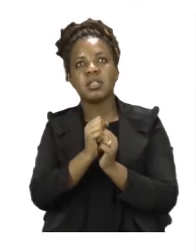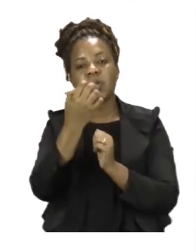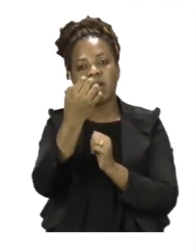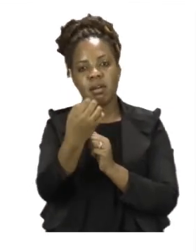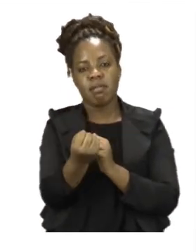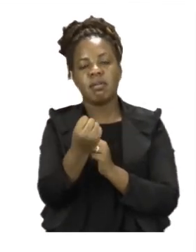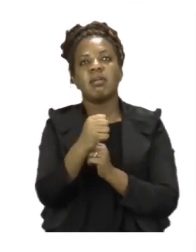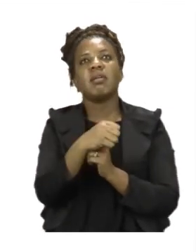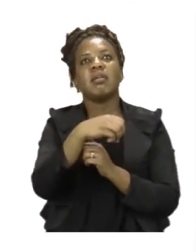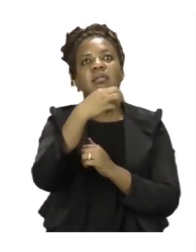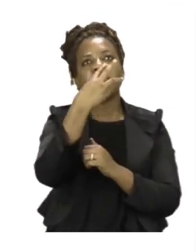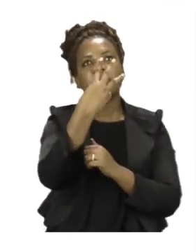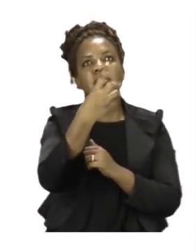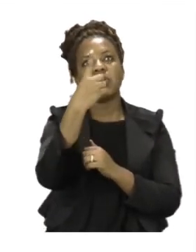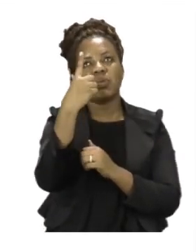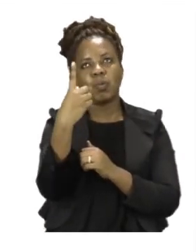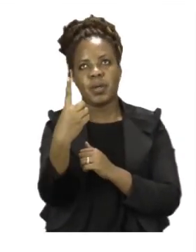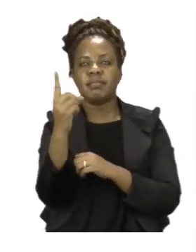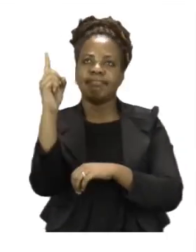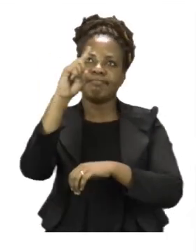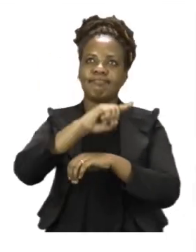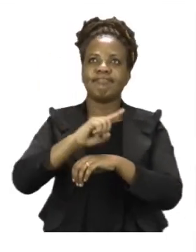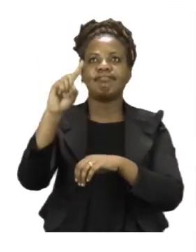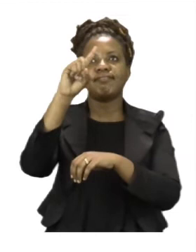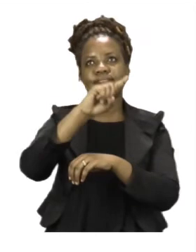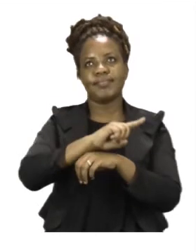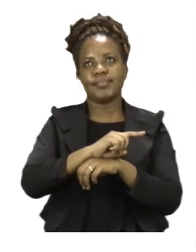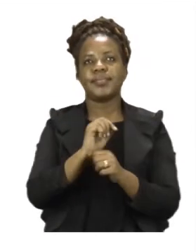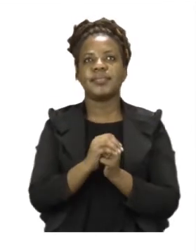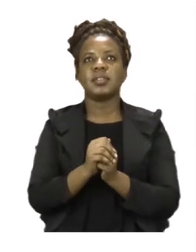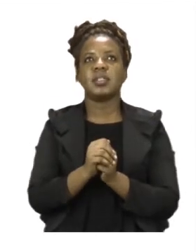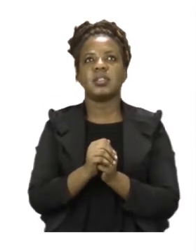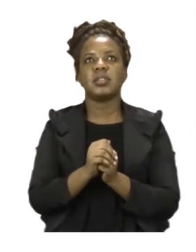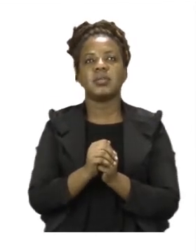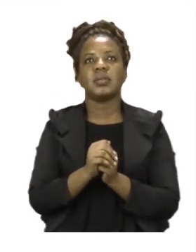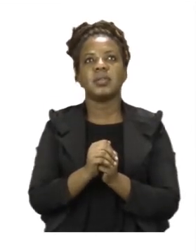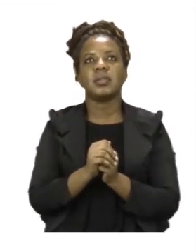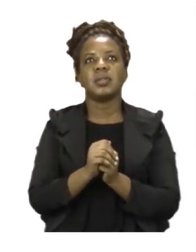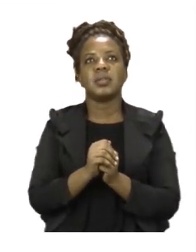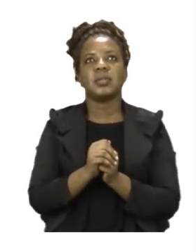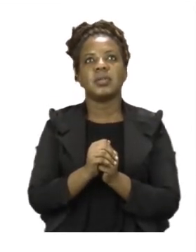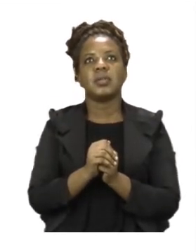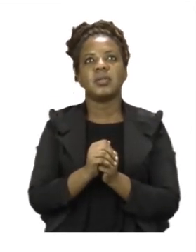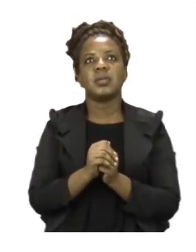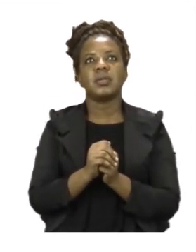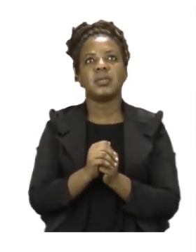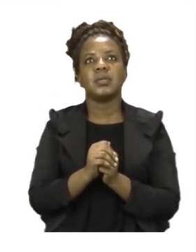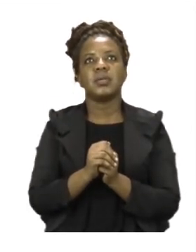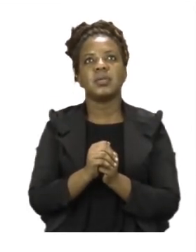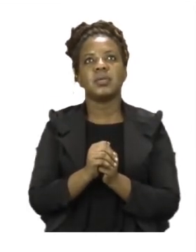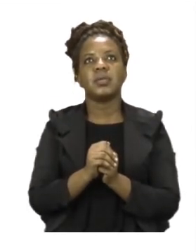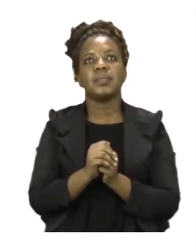we count all the way up to 31. After the 31st, then there